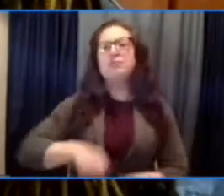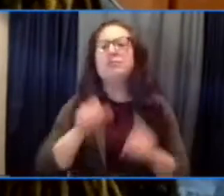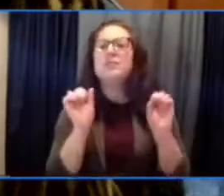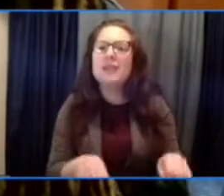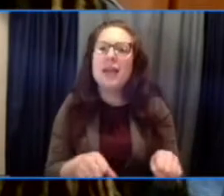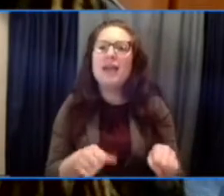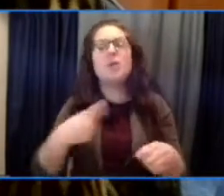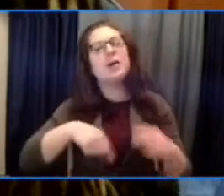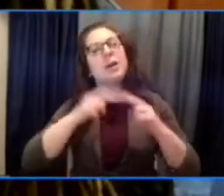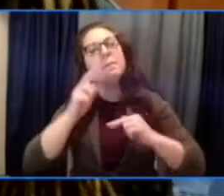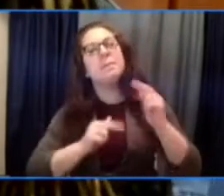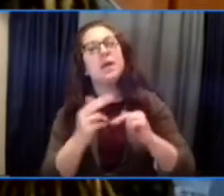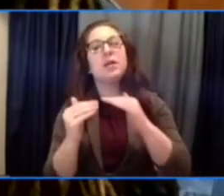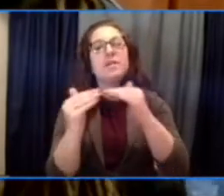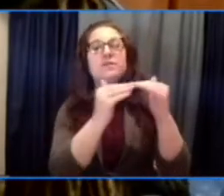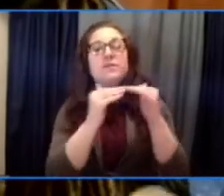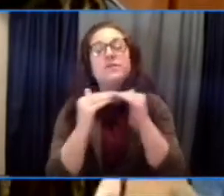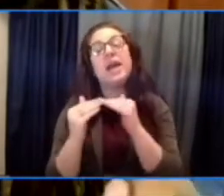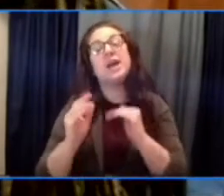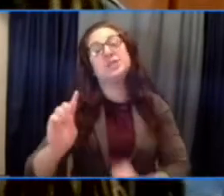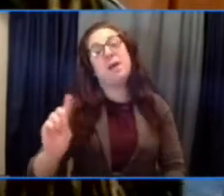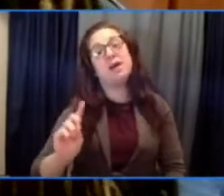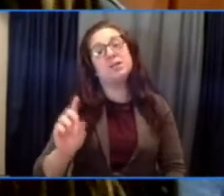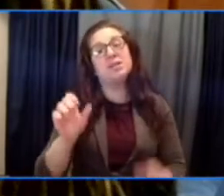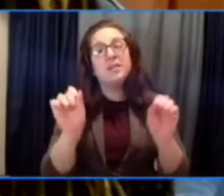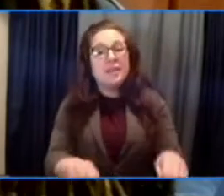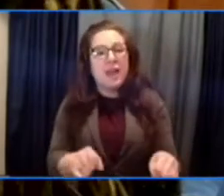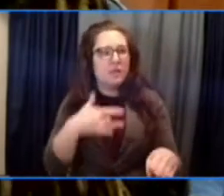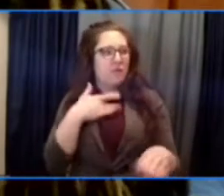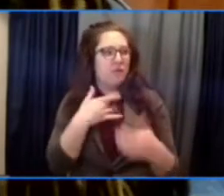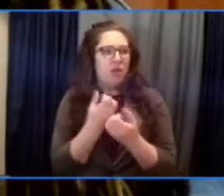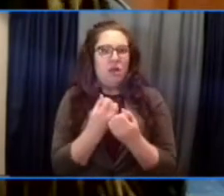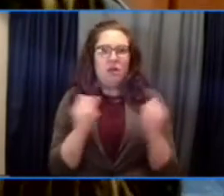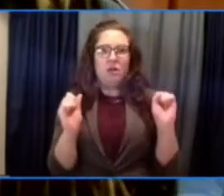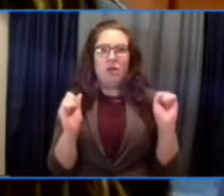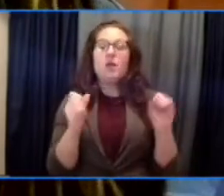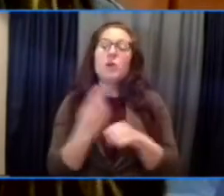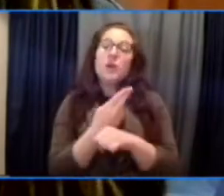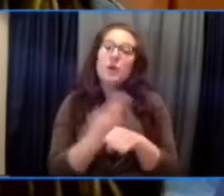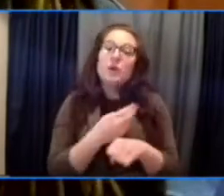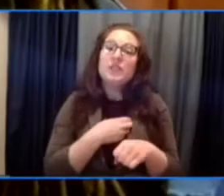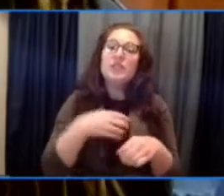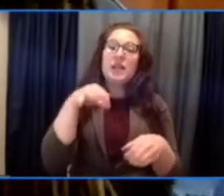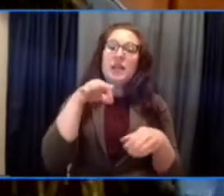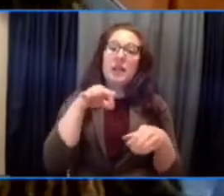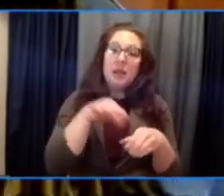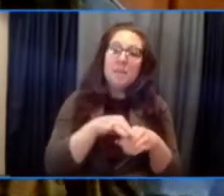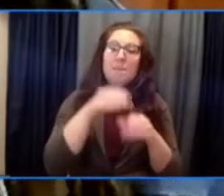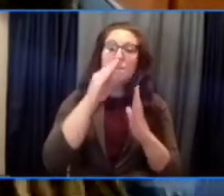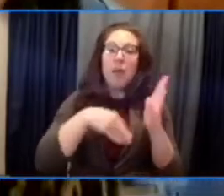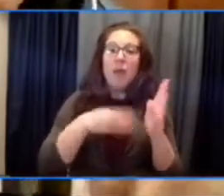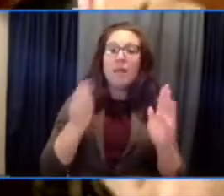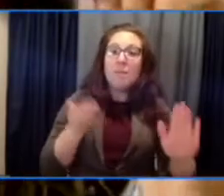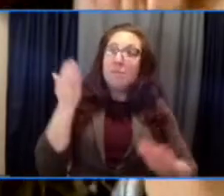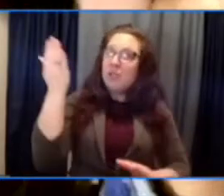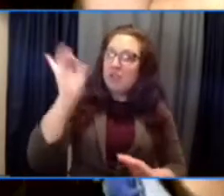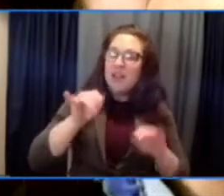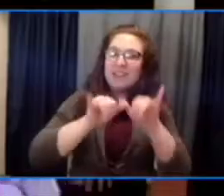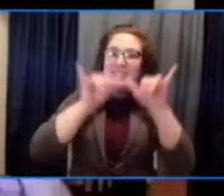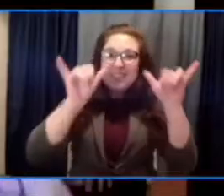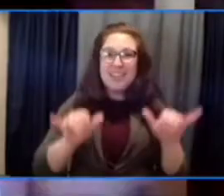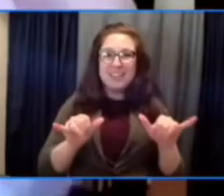together. We find liberation, and we can use the ballot measure system as a tool to do that. And guess what? We can do it while looking